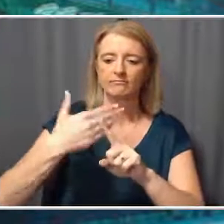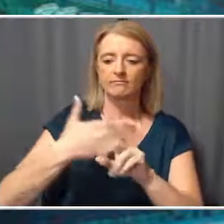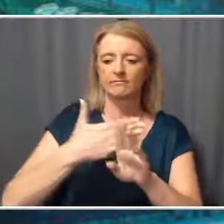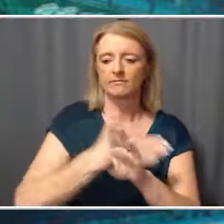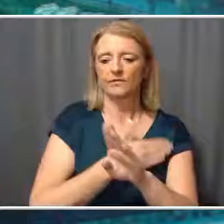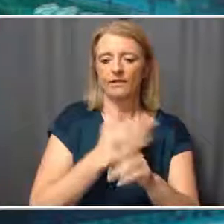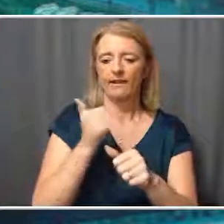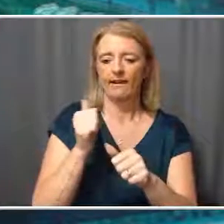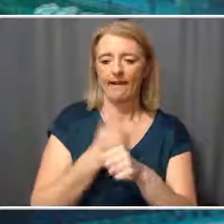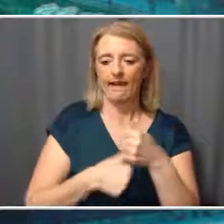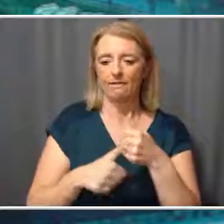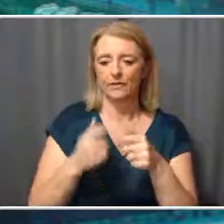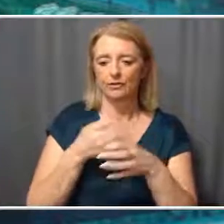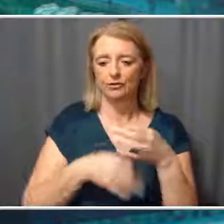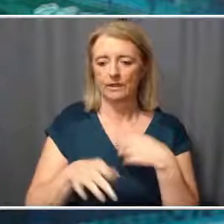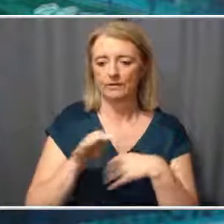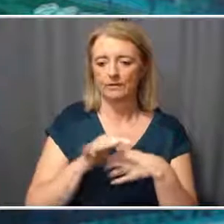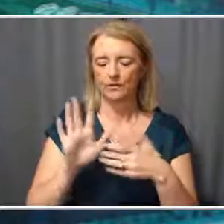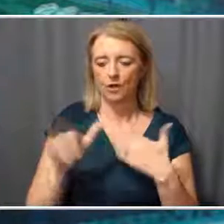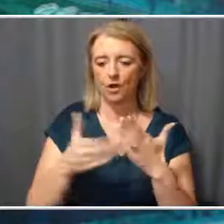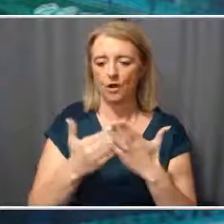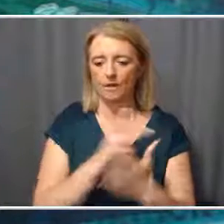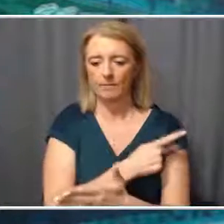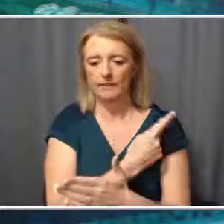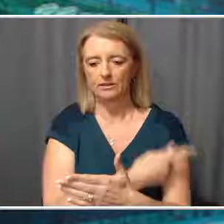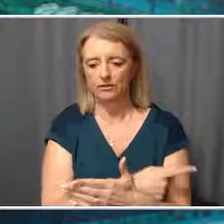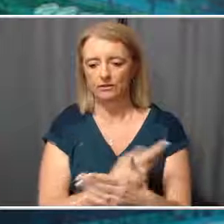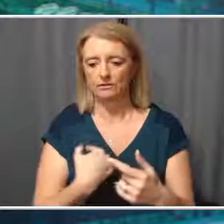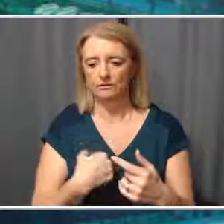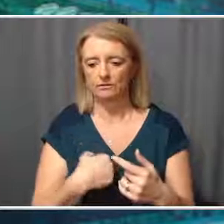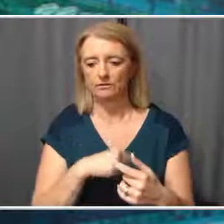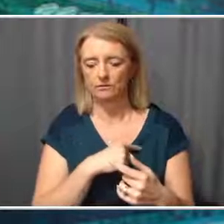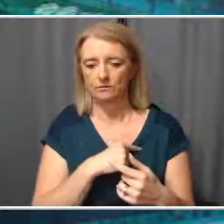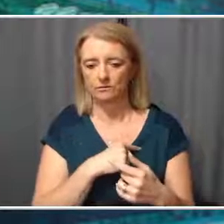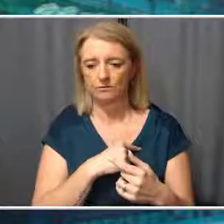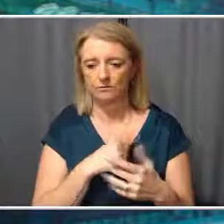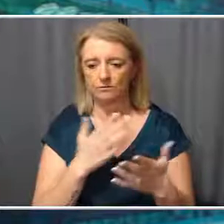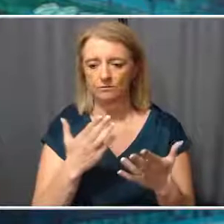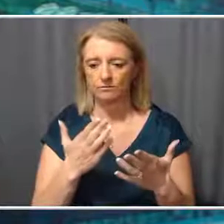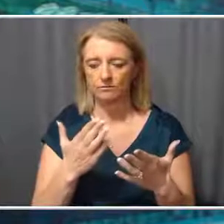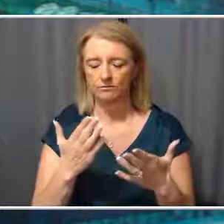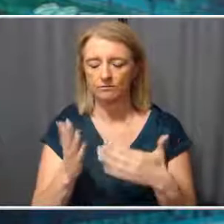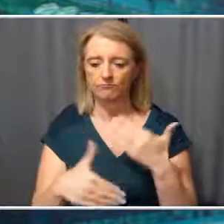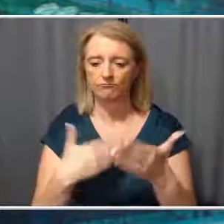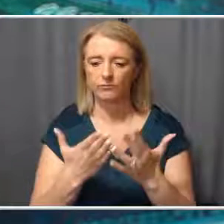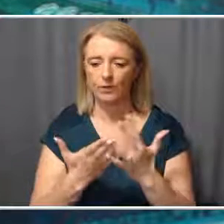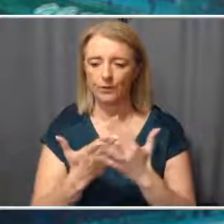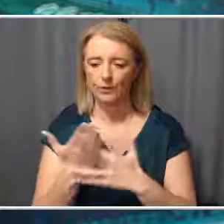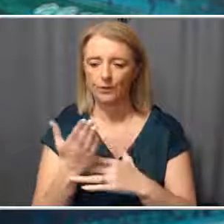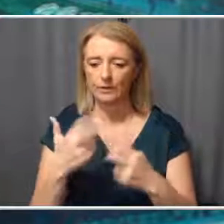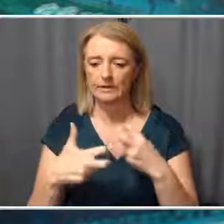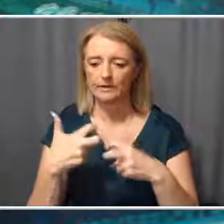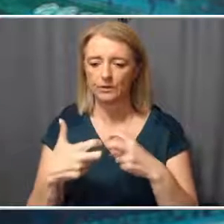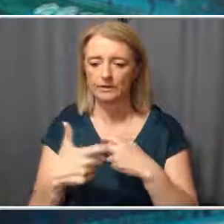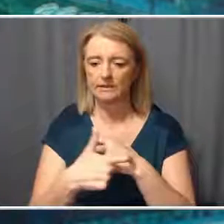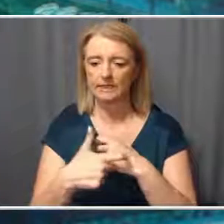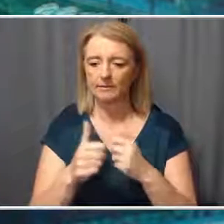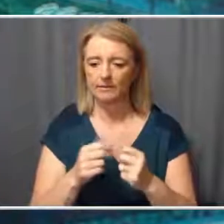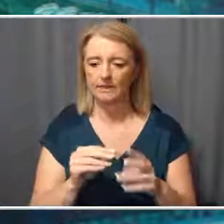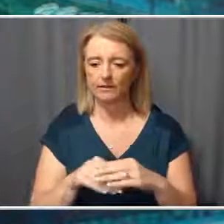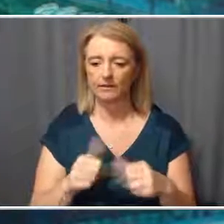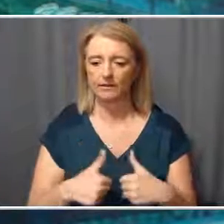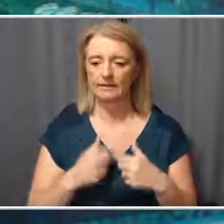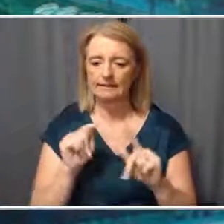season is really kind of officially ended April 1. Overall, the national rates of influenza are going down. So